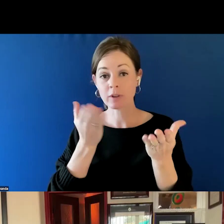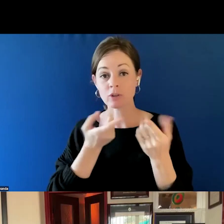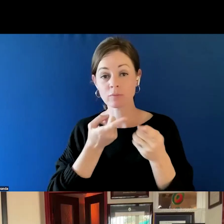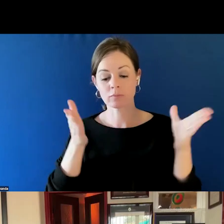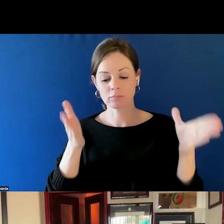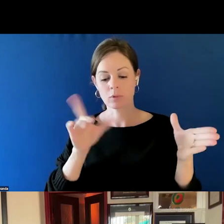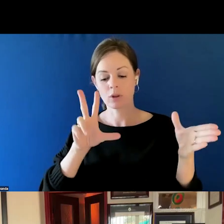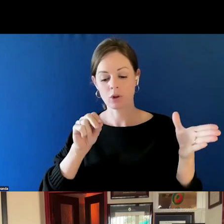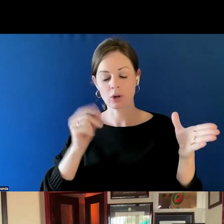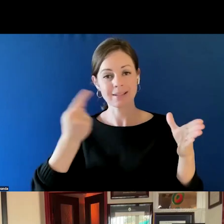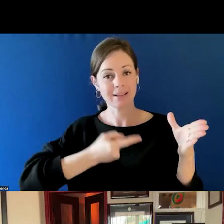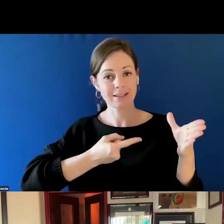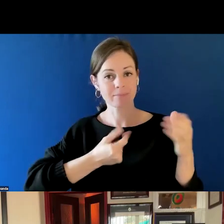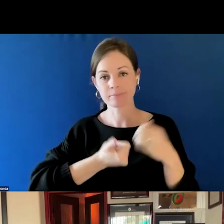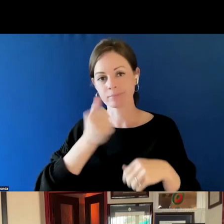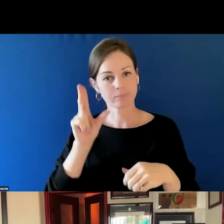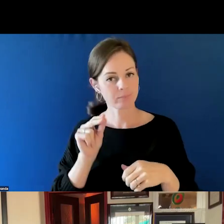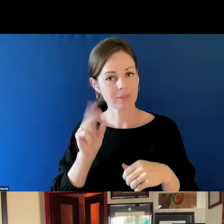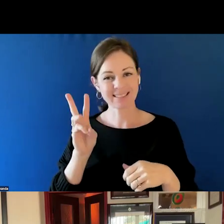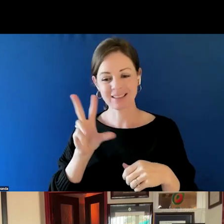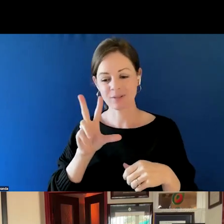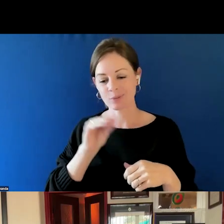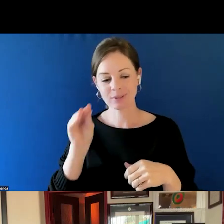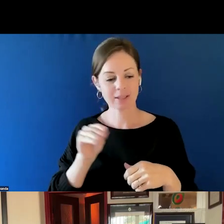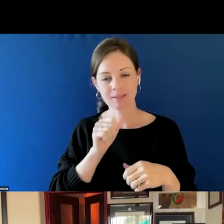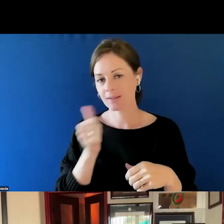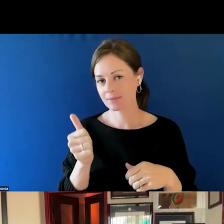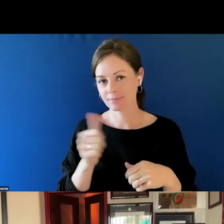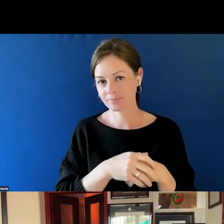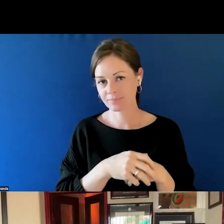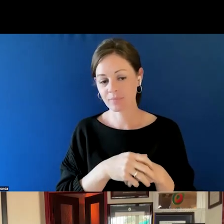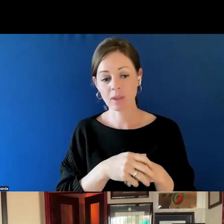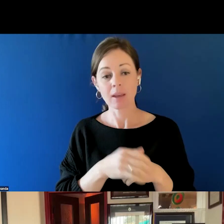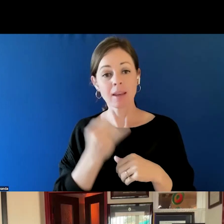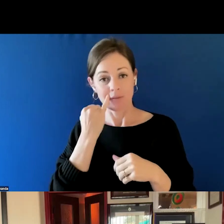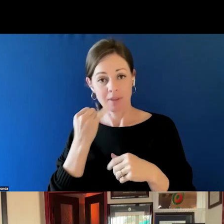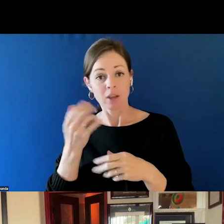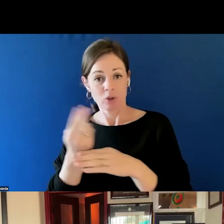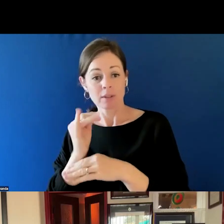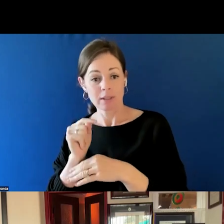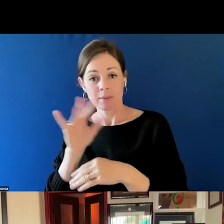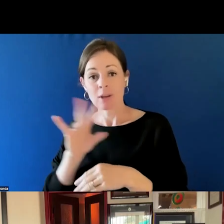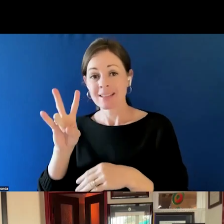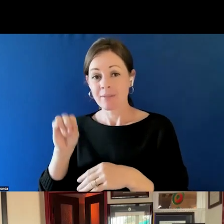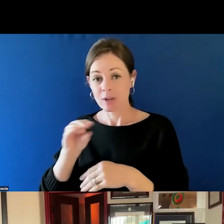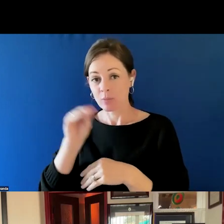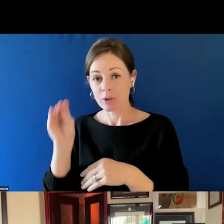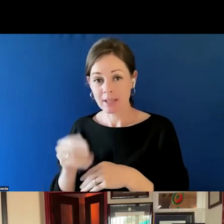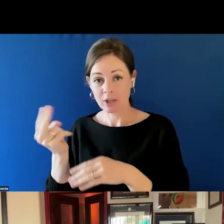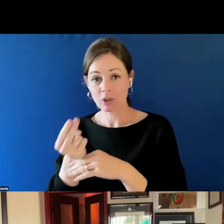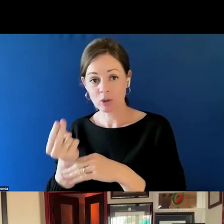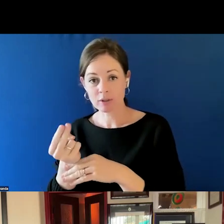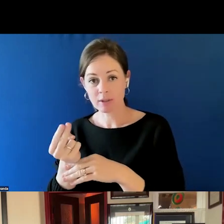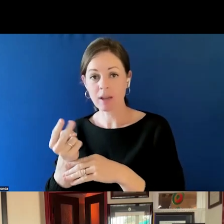Most didn't, so 63% didn't. Of those that did, over 70% of that utilization was another